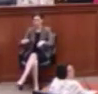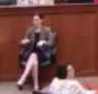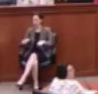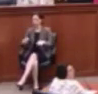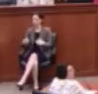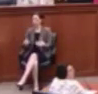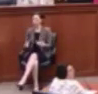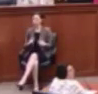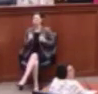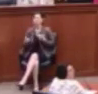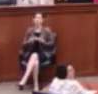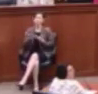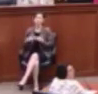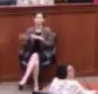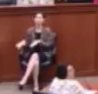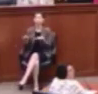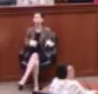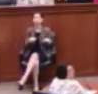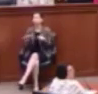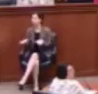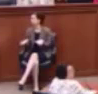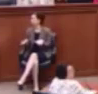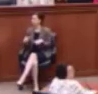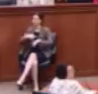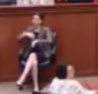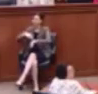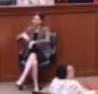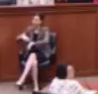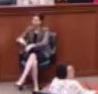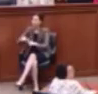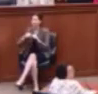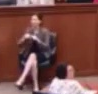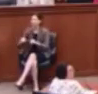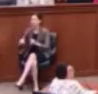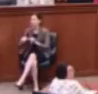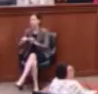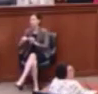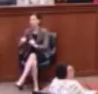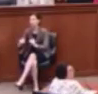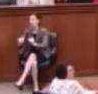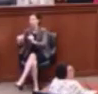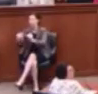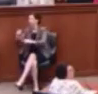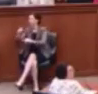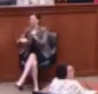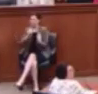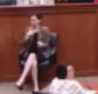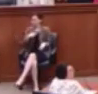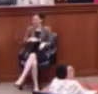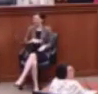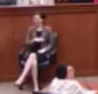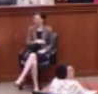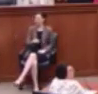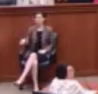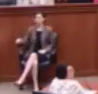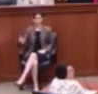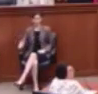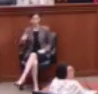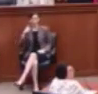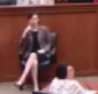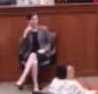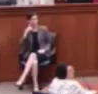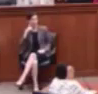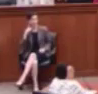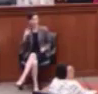luxury to spend that much time in continuing their education in the post-secondary system. As you've already heard, there are